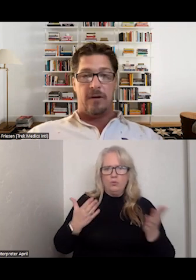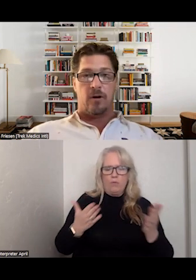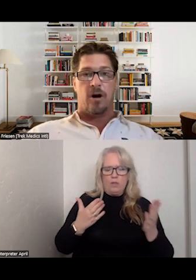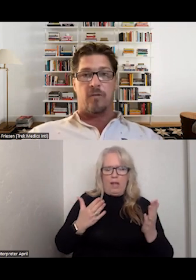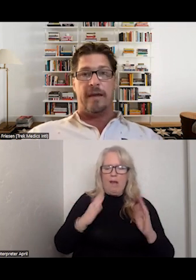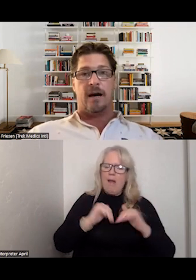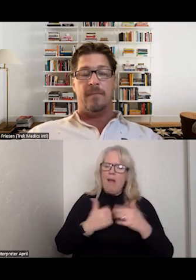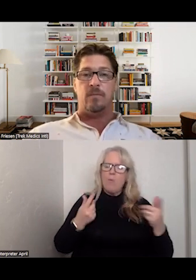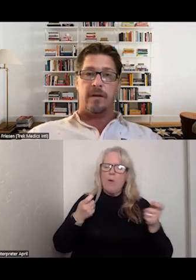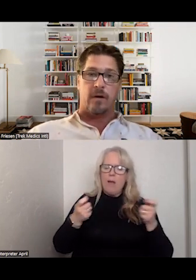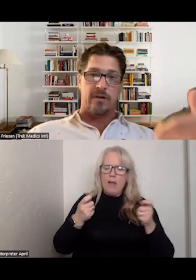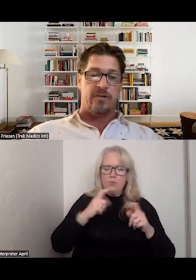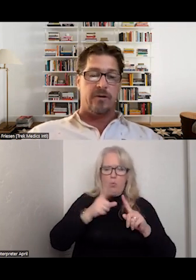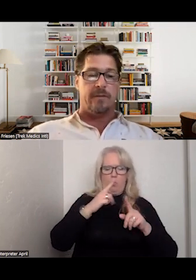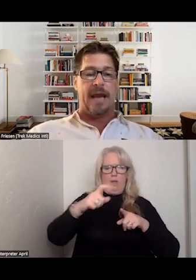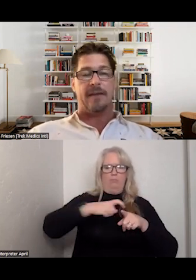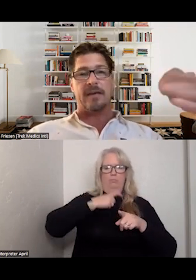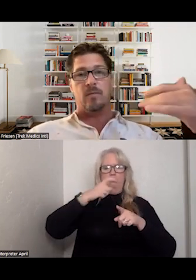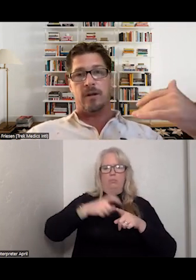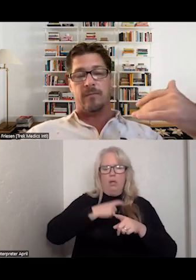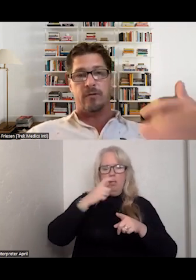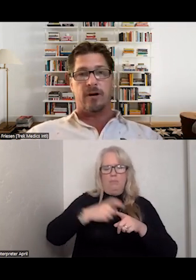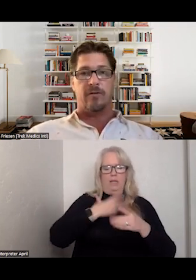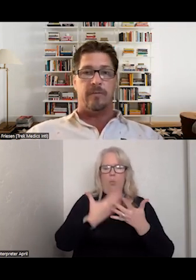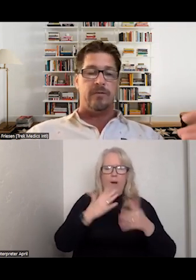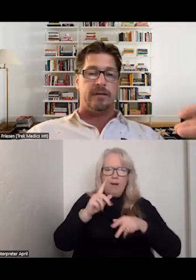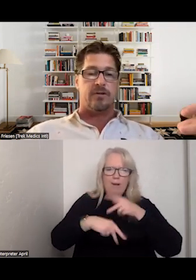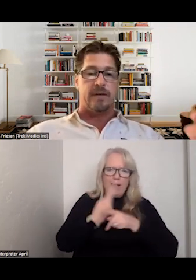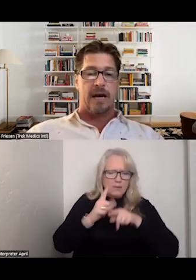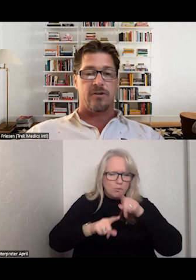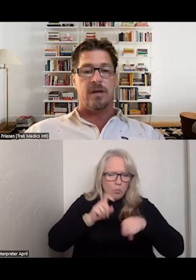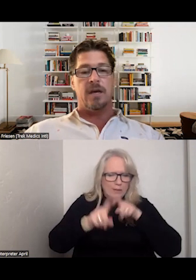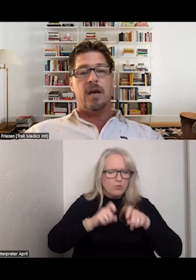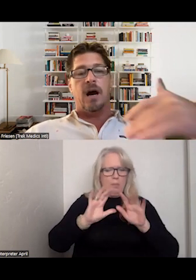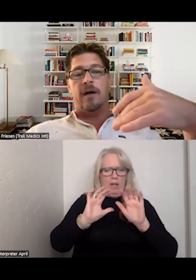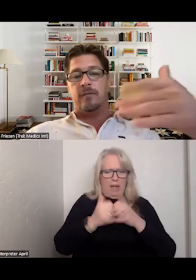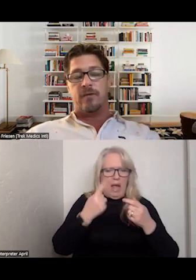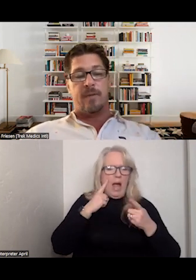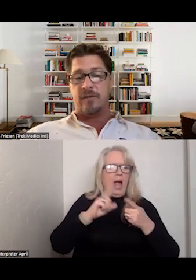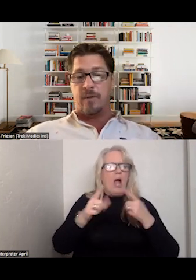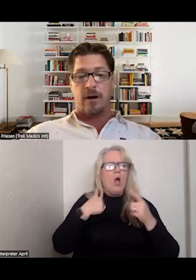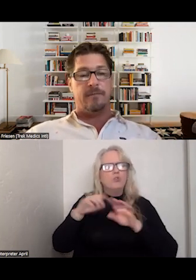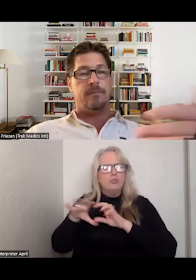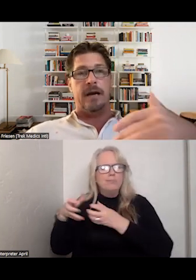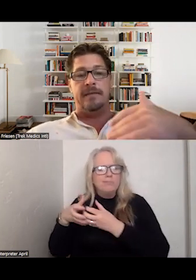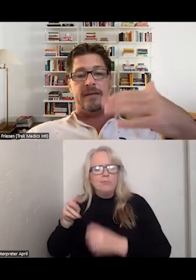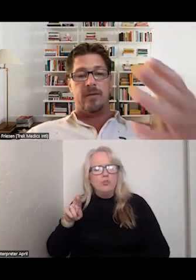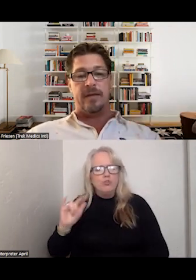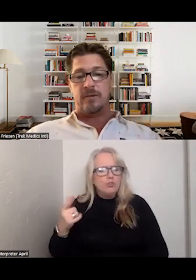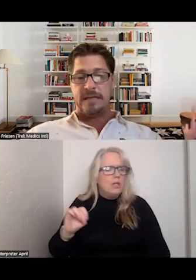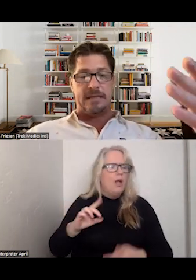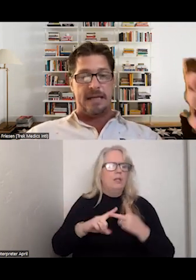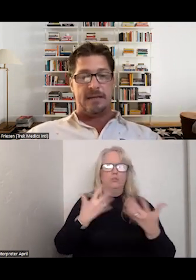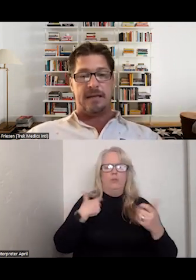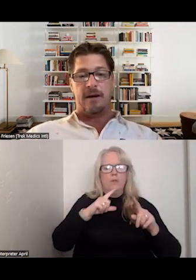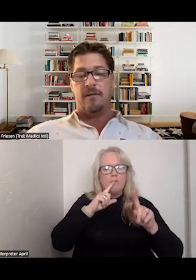going to handle calls when they come in, what are the questions you're going to be asking, what are the protocols you'll be using to triage, the response part, right? These are the things